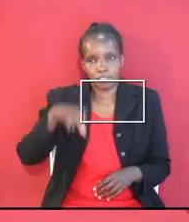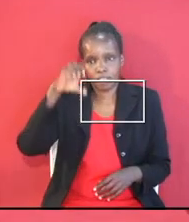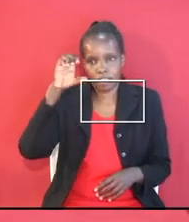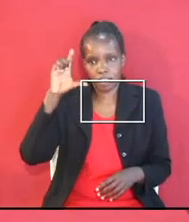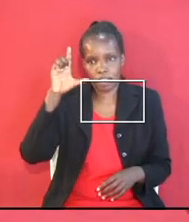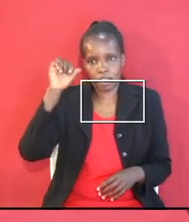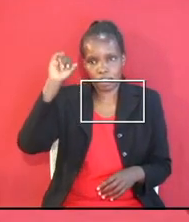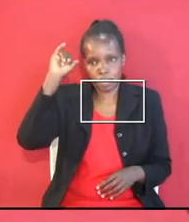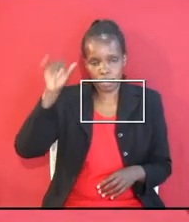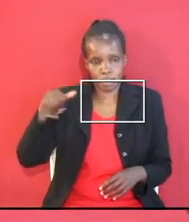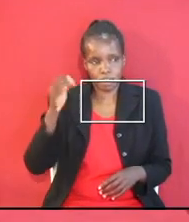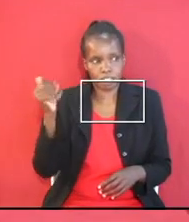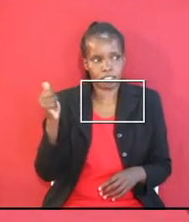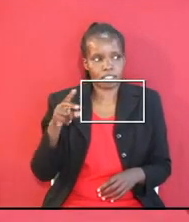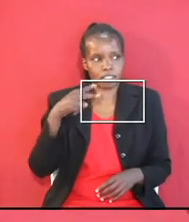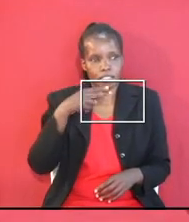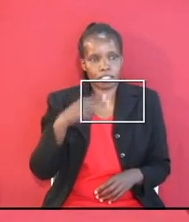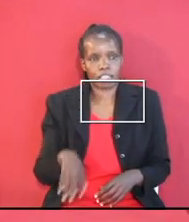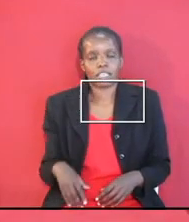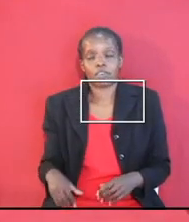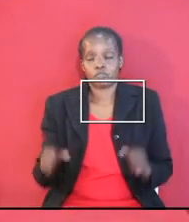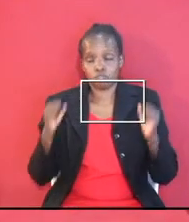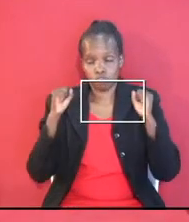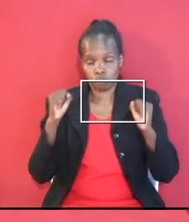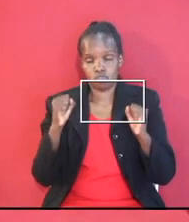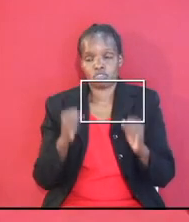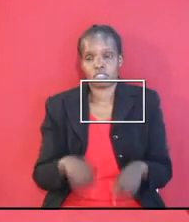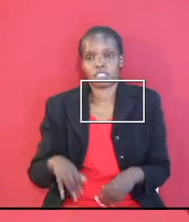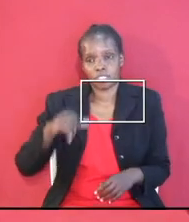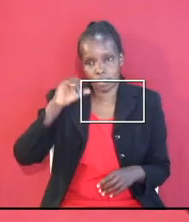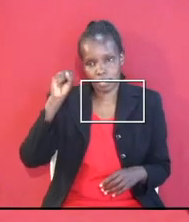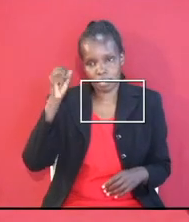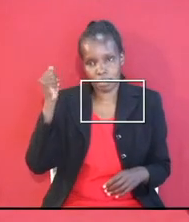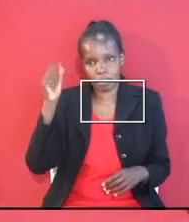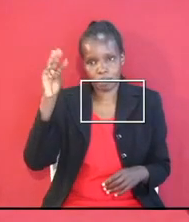Elijah. And Samson. Samson.